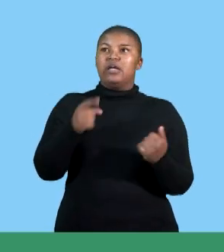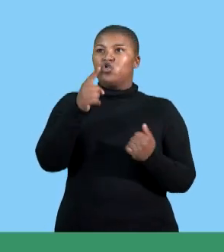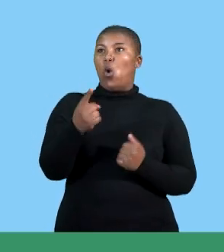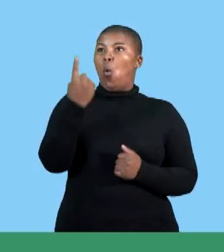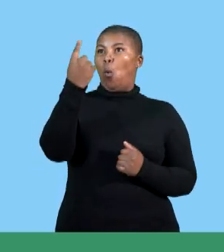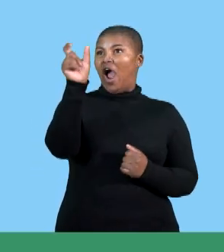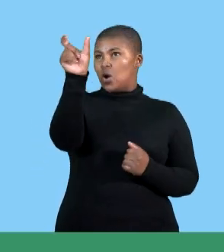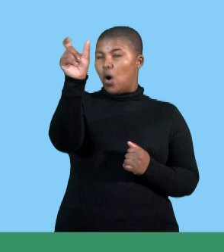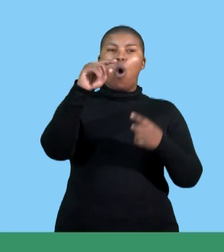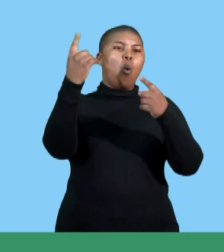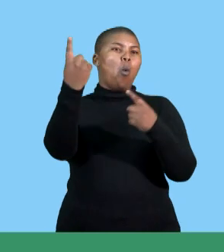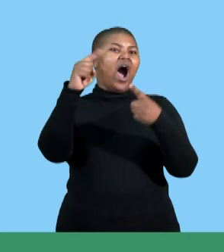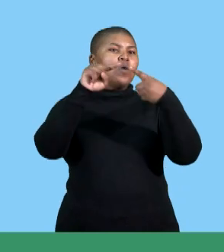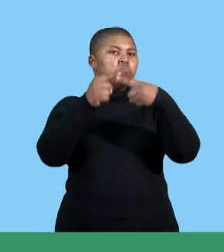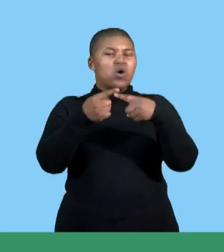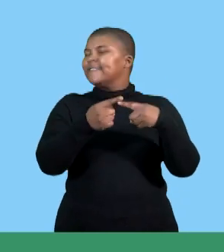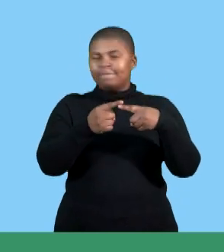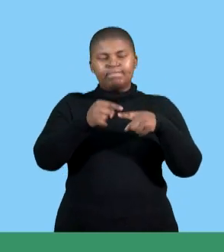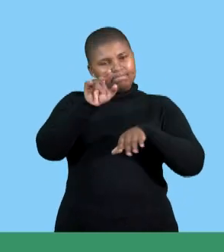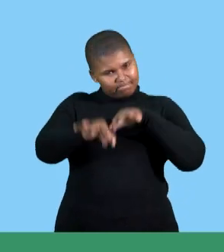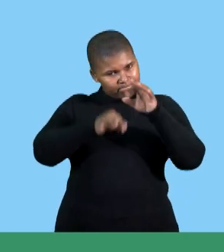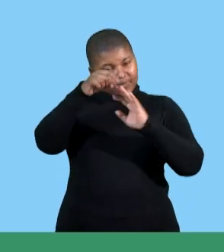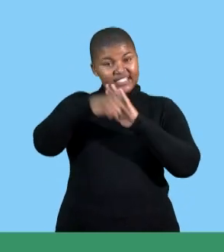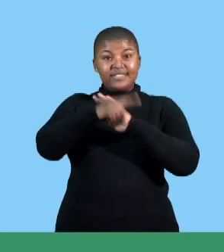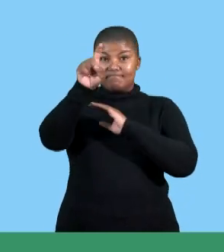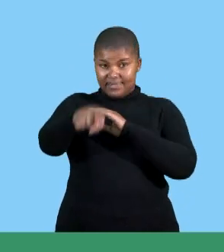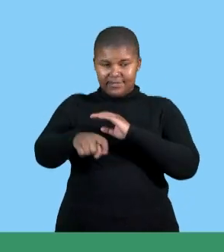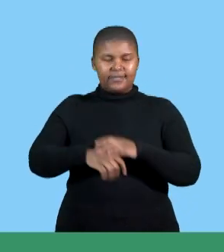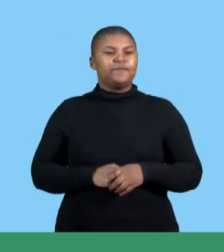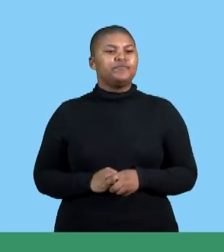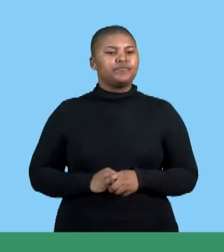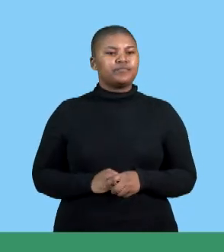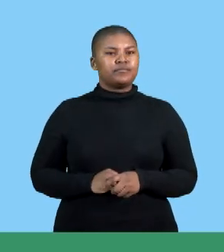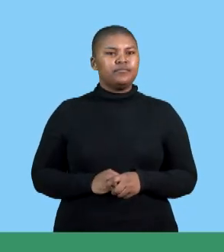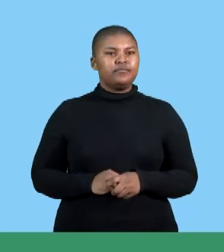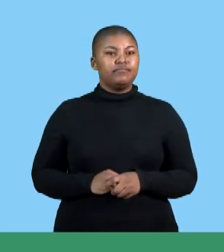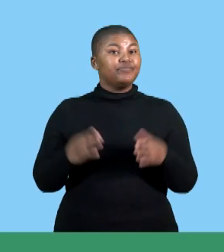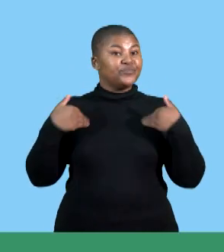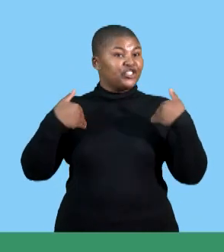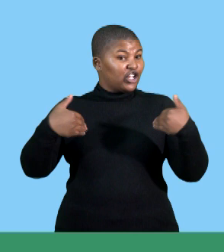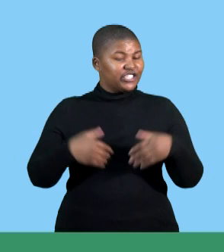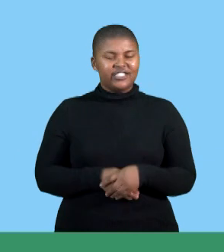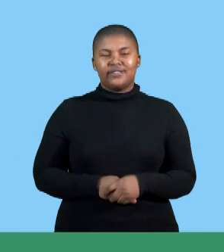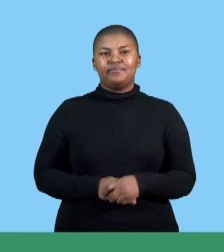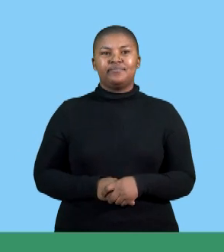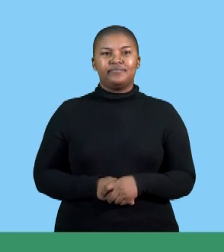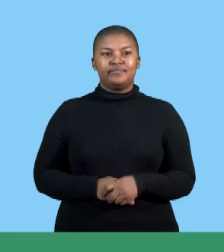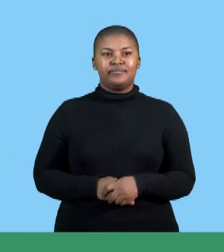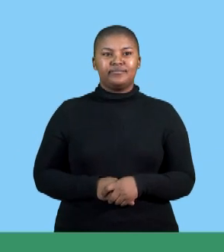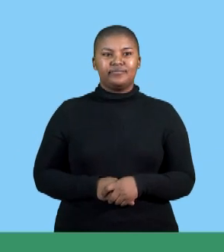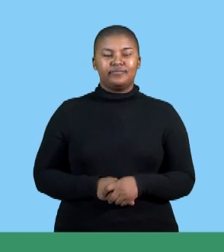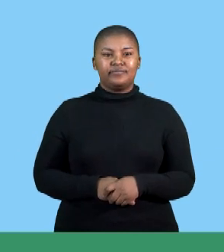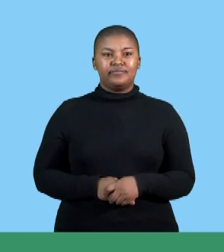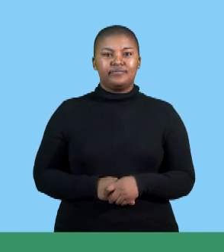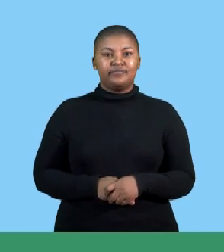expecting only 1 point from you. Yes. All right, let's start. It